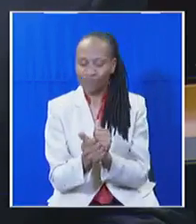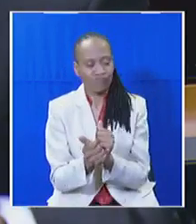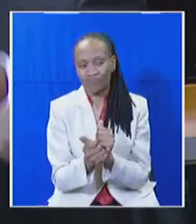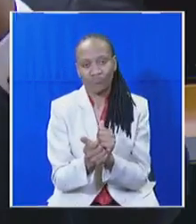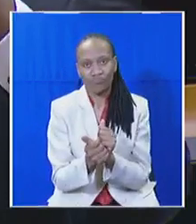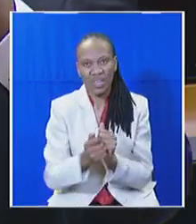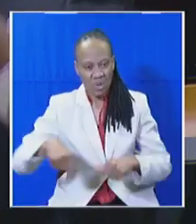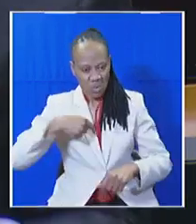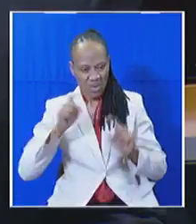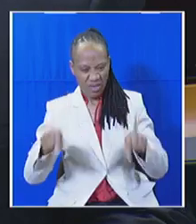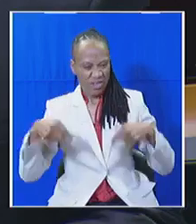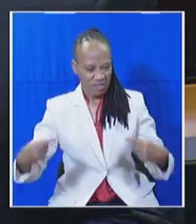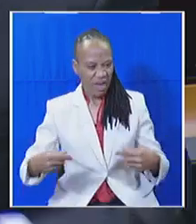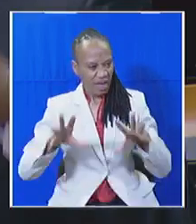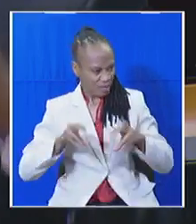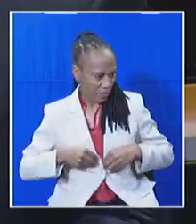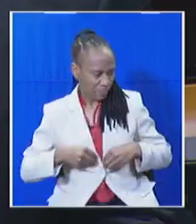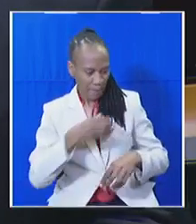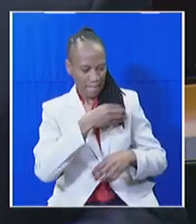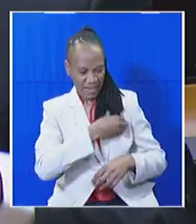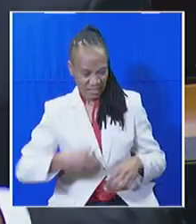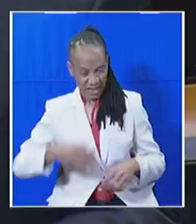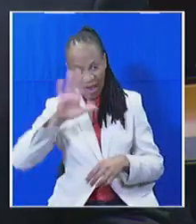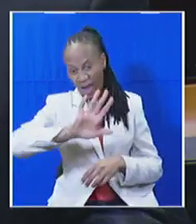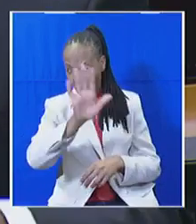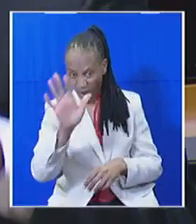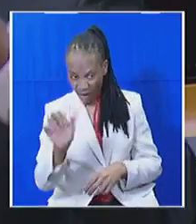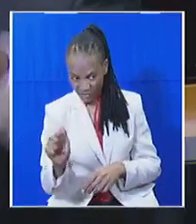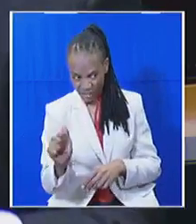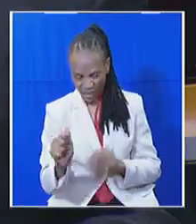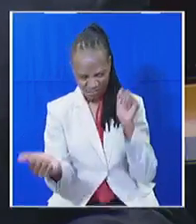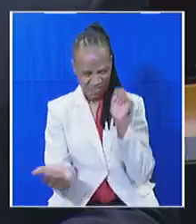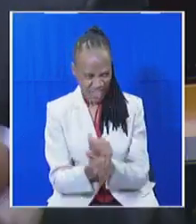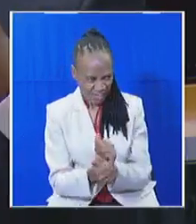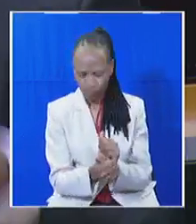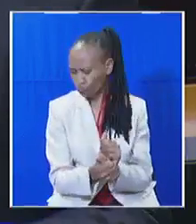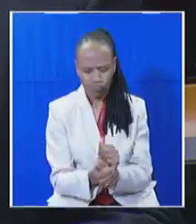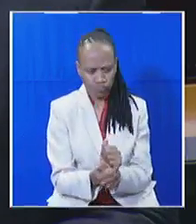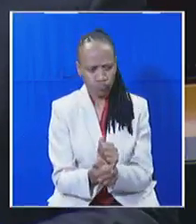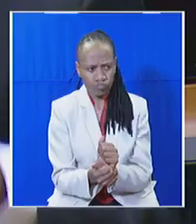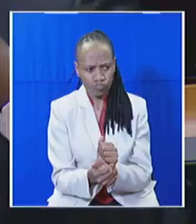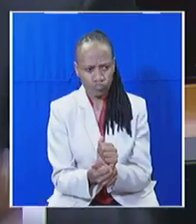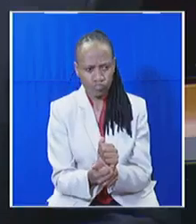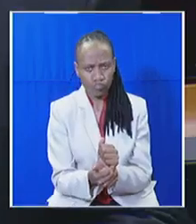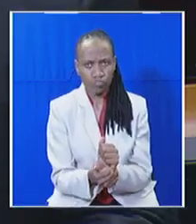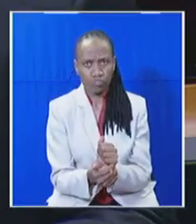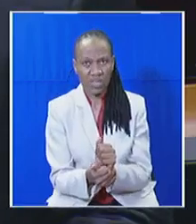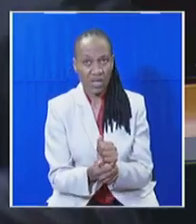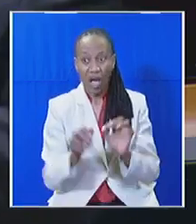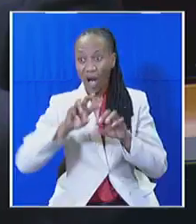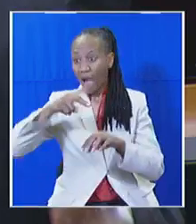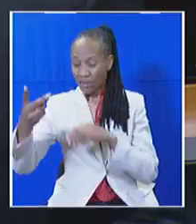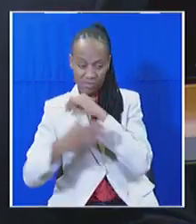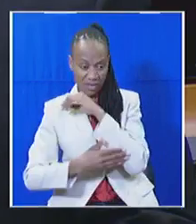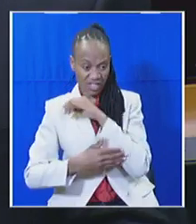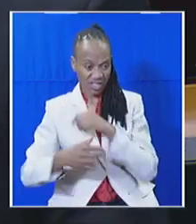arrest of an African leader in South Africa to polarize Africa and make South Africa the enemy of